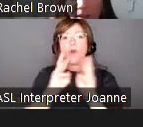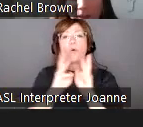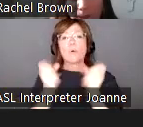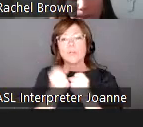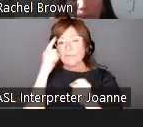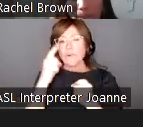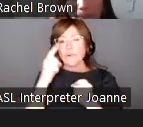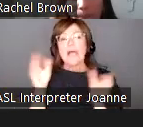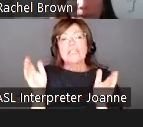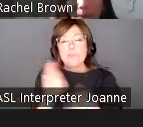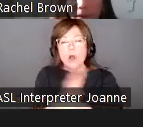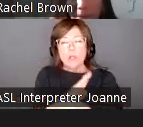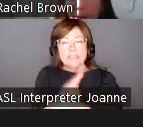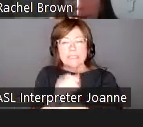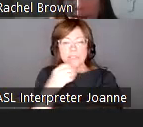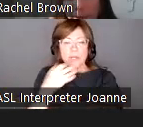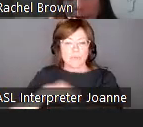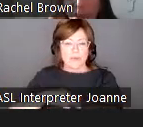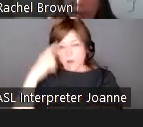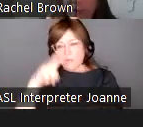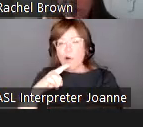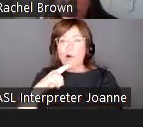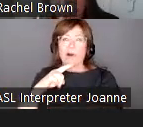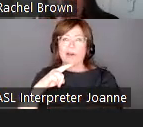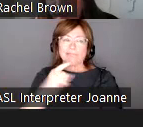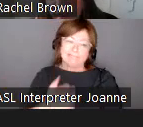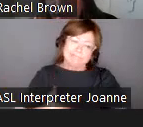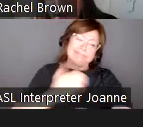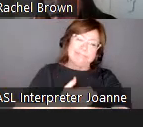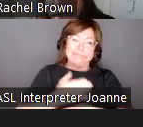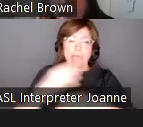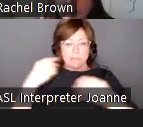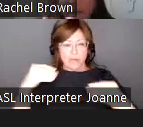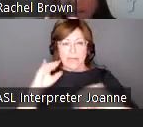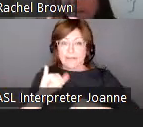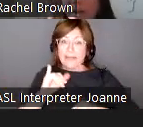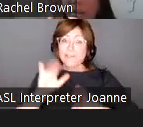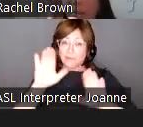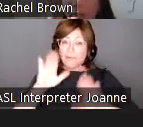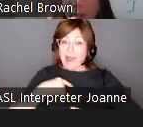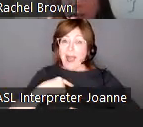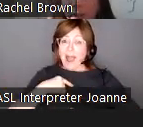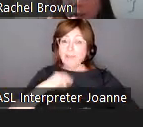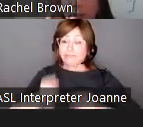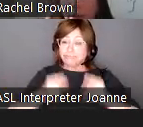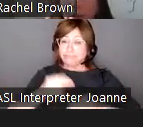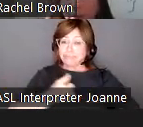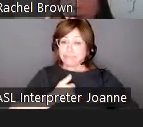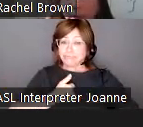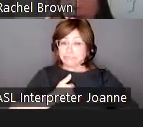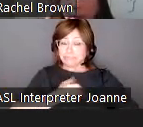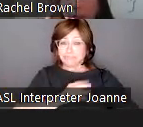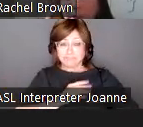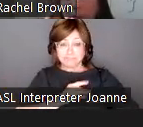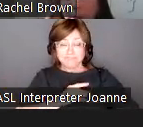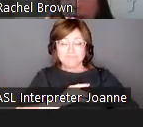nonprofits with their marketing efforts, which I think is really great. And I've actually attended some myself, and they're usually really